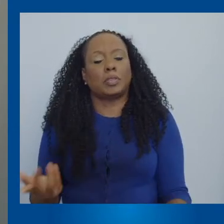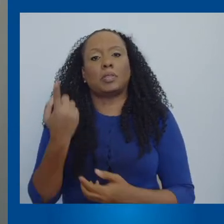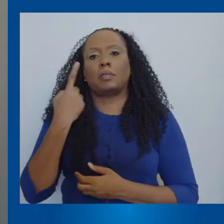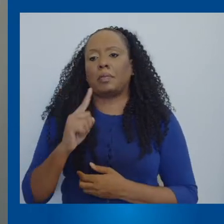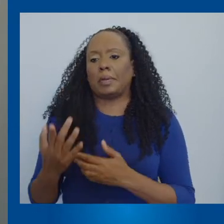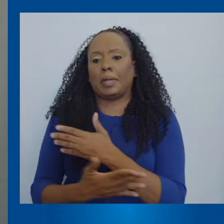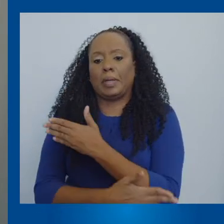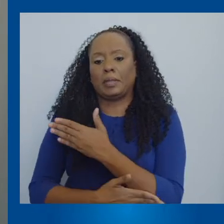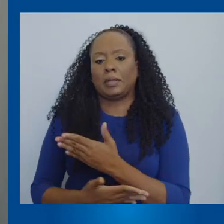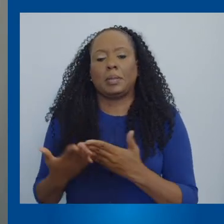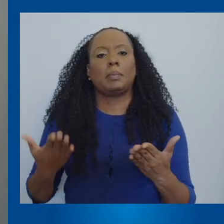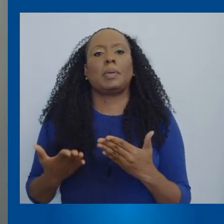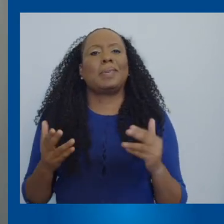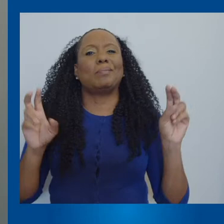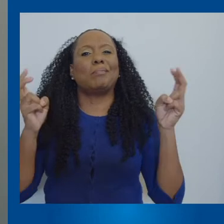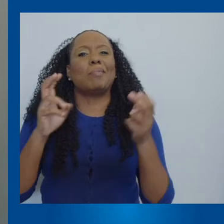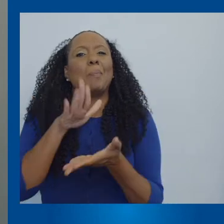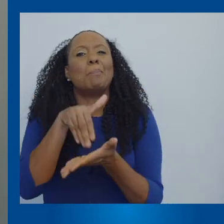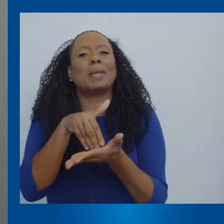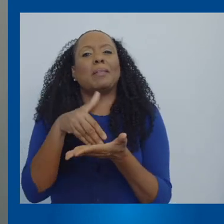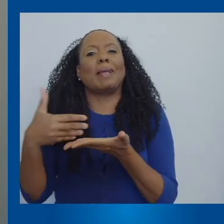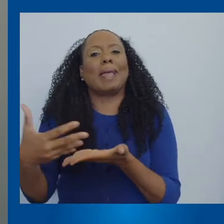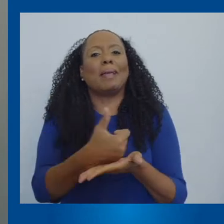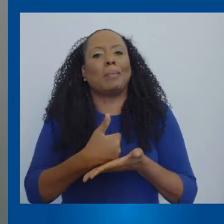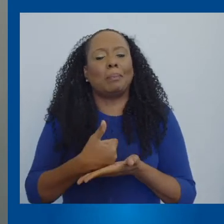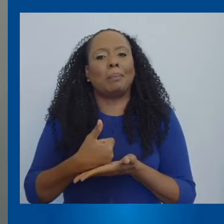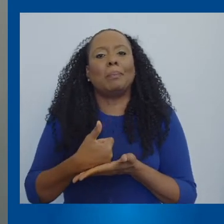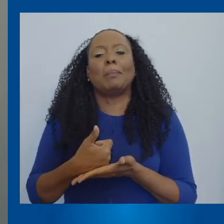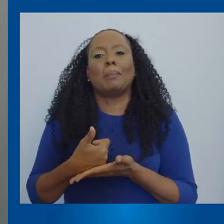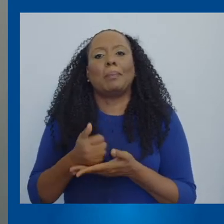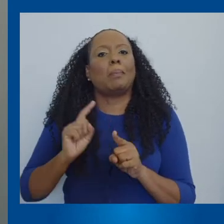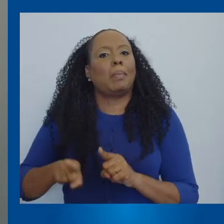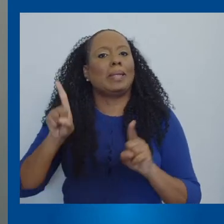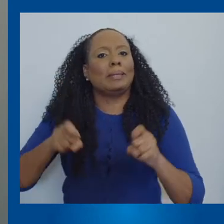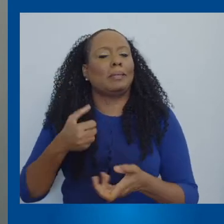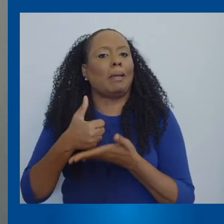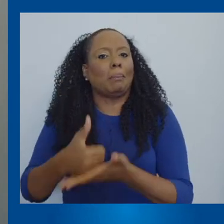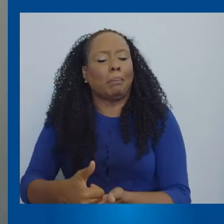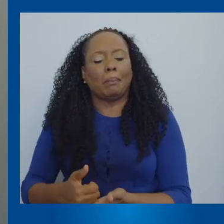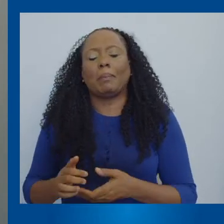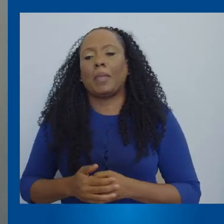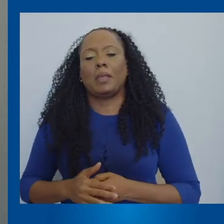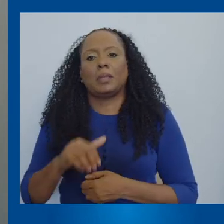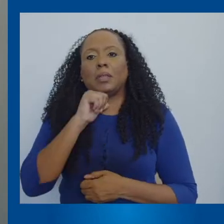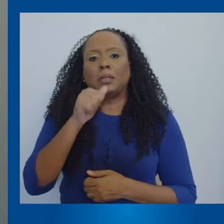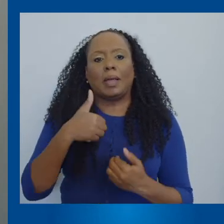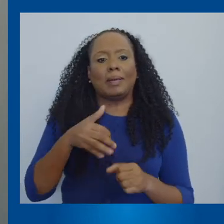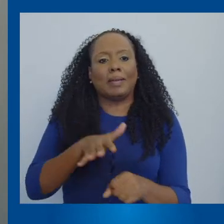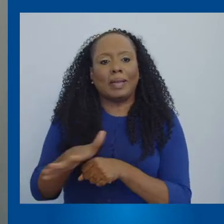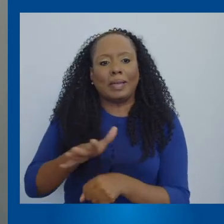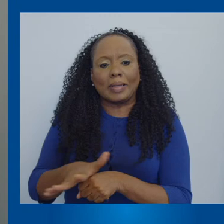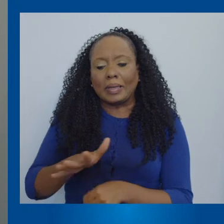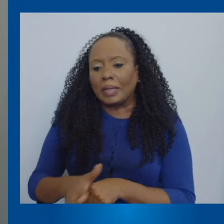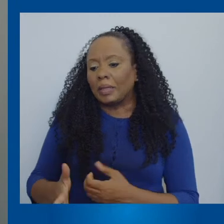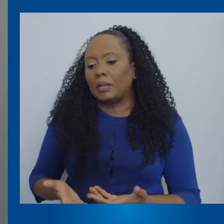that may be middle-income countries but are vulnerable and whose fiscal situation is compromised because of the